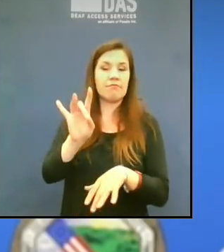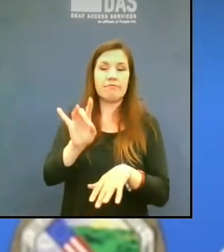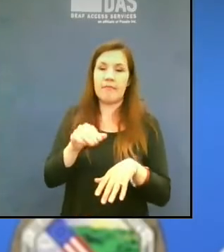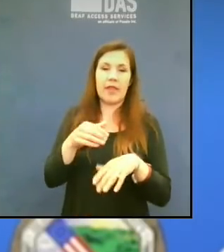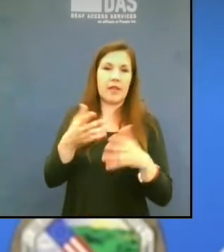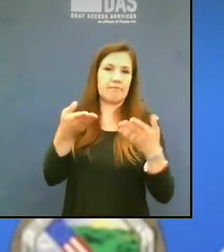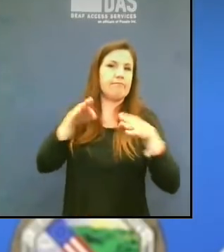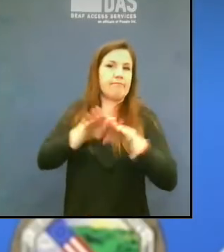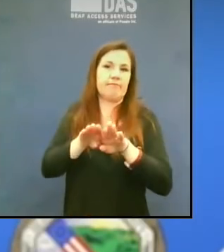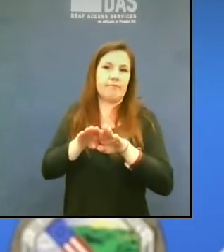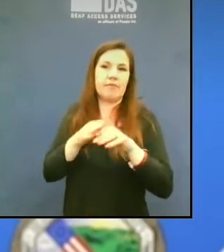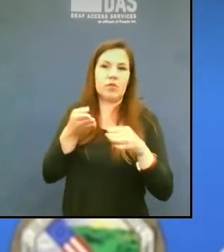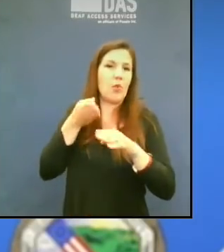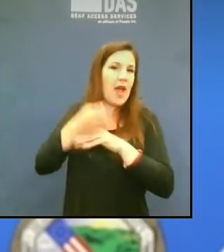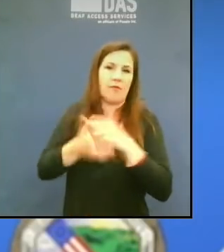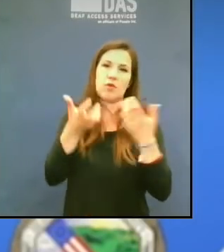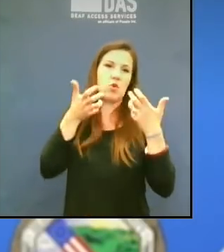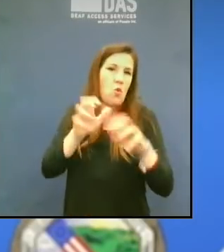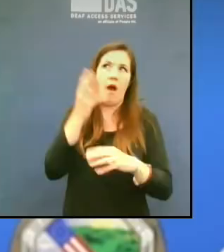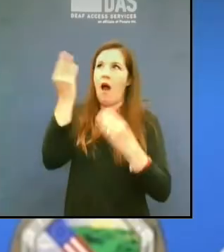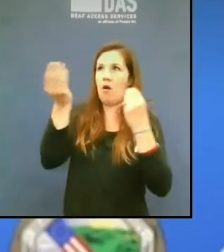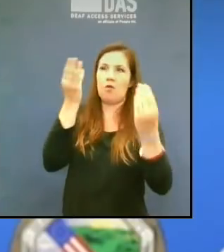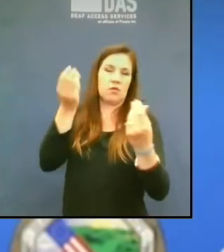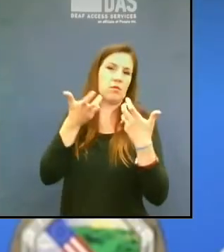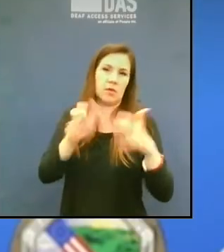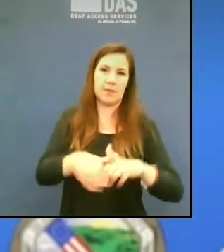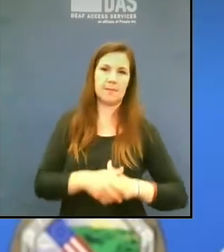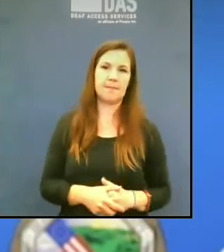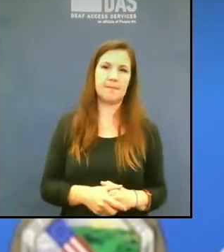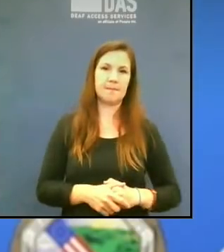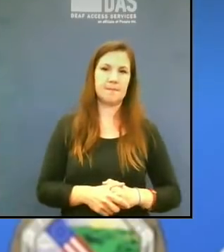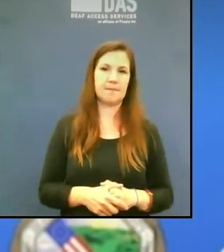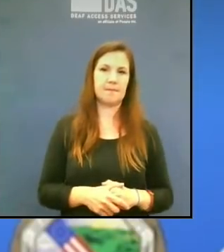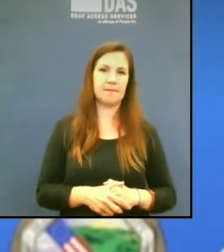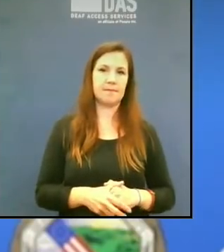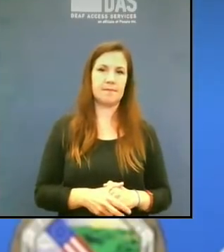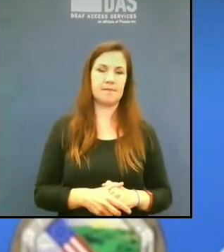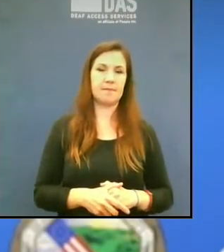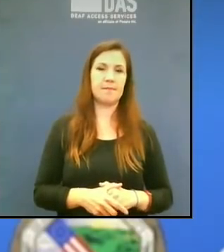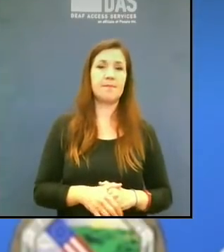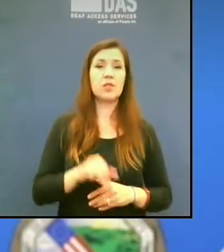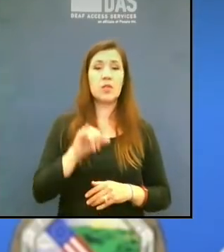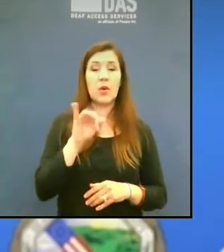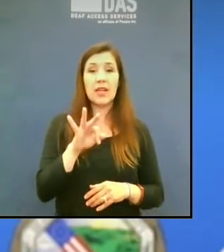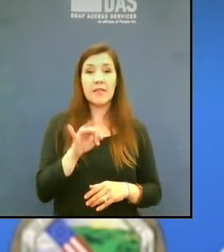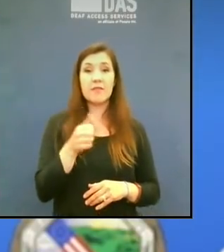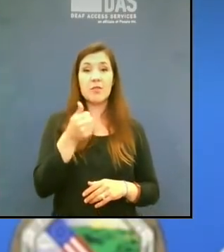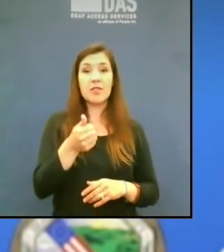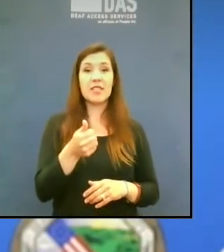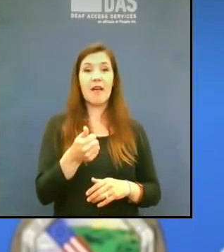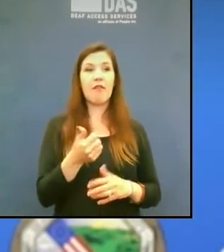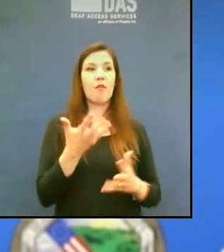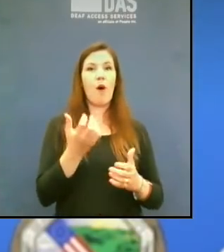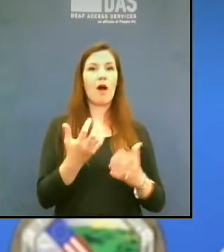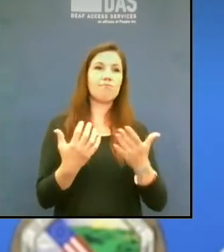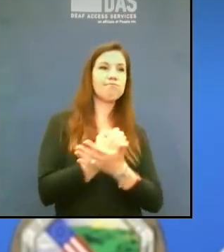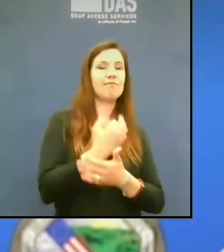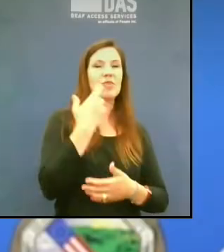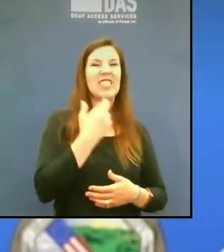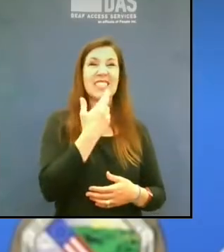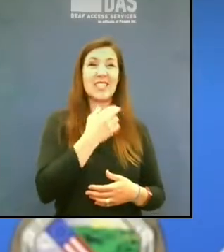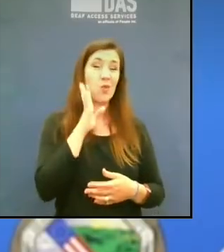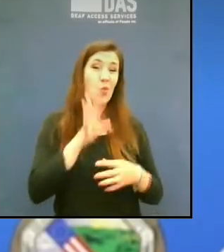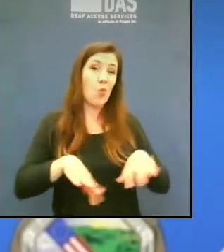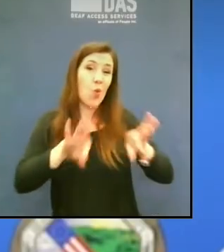we don't want people out afterwards even. So you would really, if you're a restaurateur, you'd have to seriously think whether it makes sense to do it for the evening